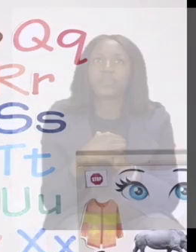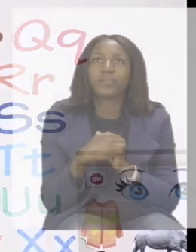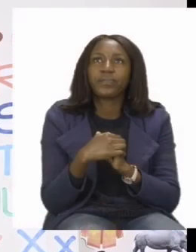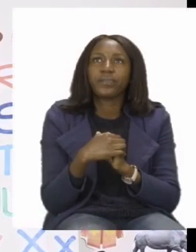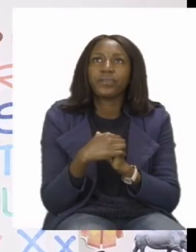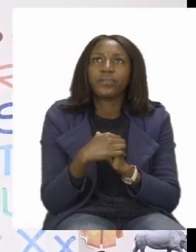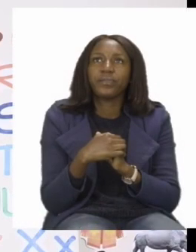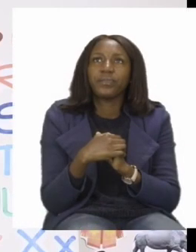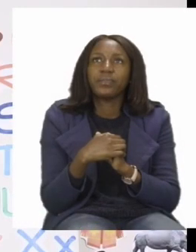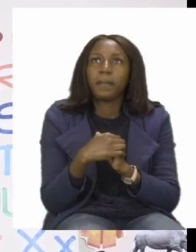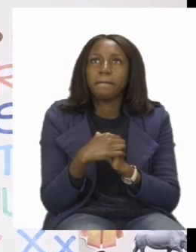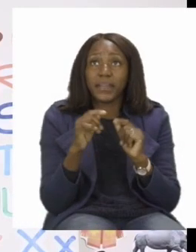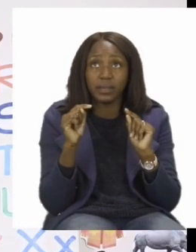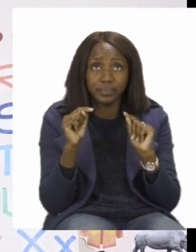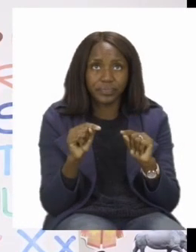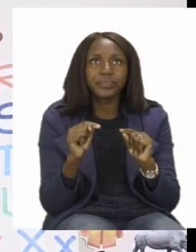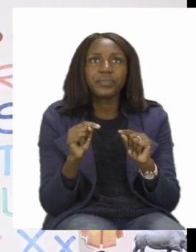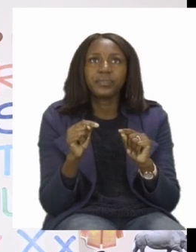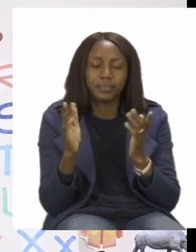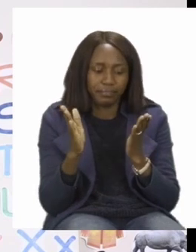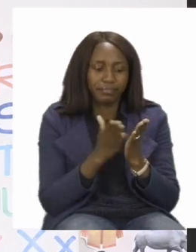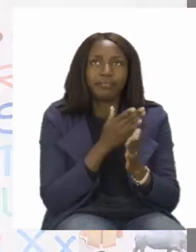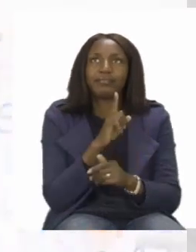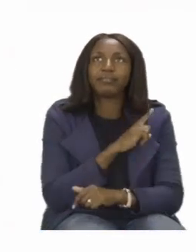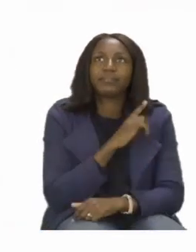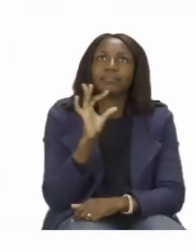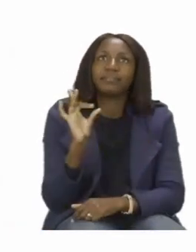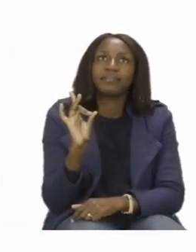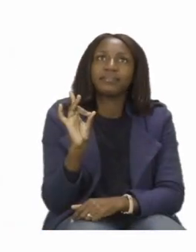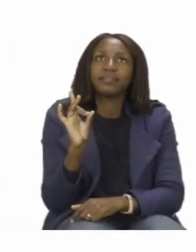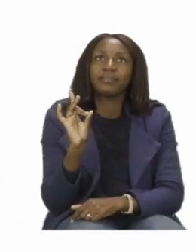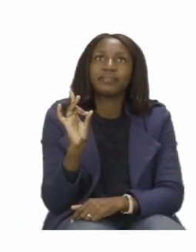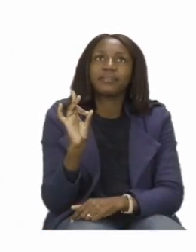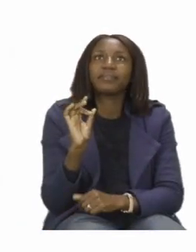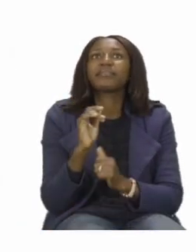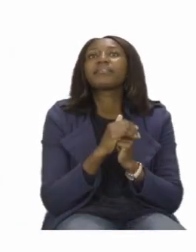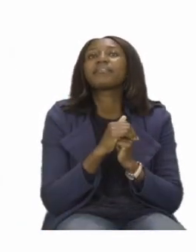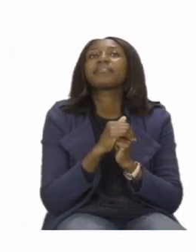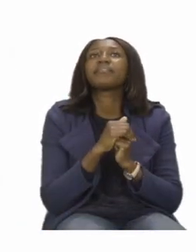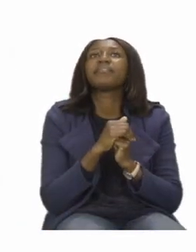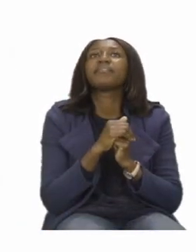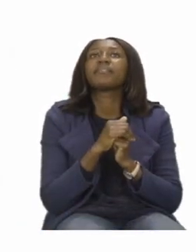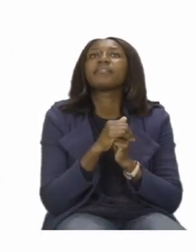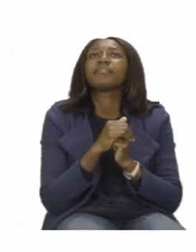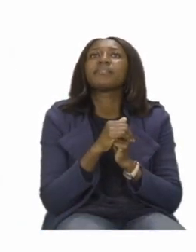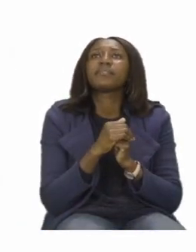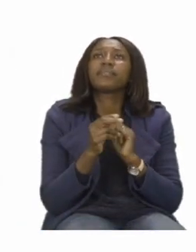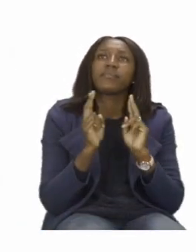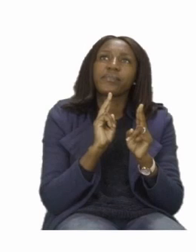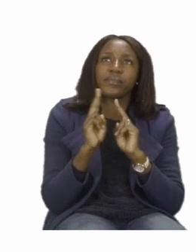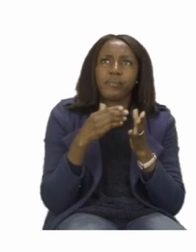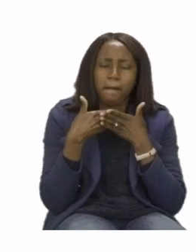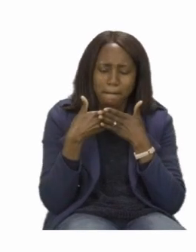For our listen now, boys and girls, let's all go to page 18. On page 18, we are going to be